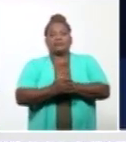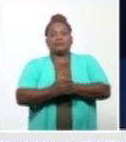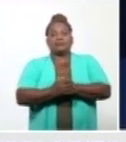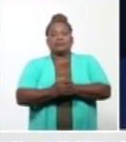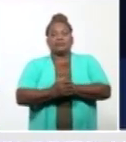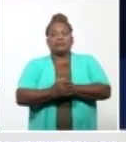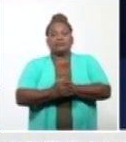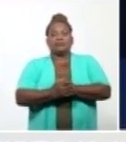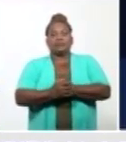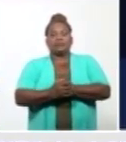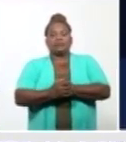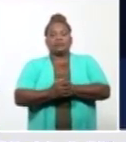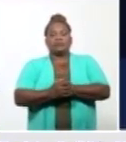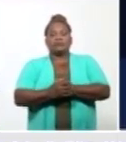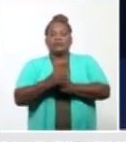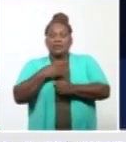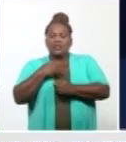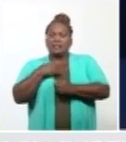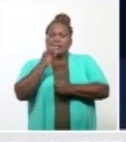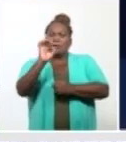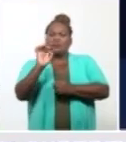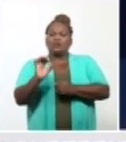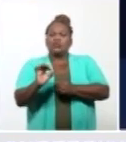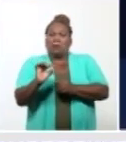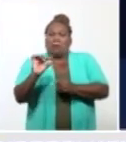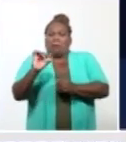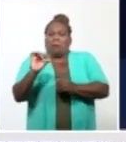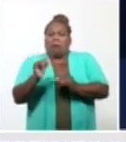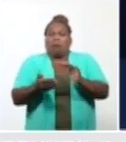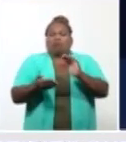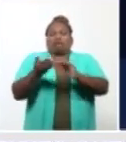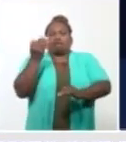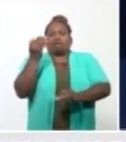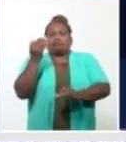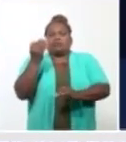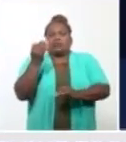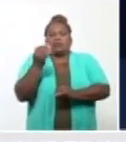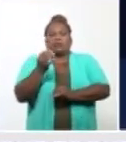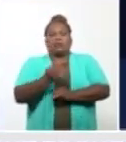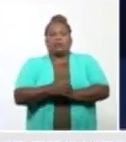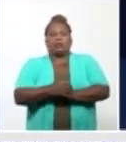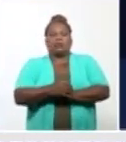a discretely higher percentage than the female sex.